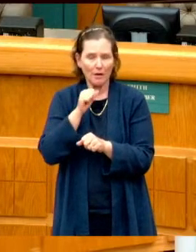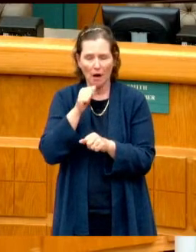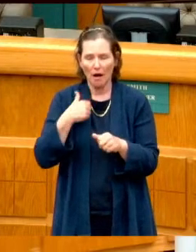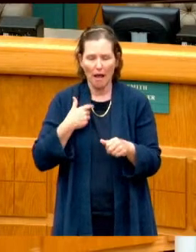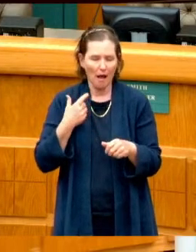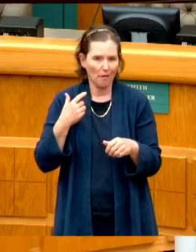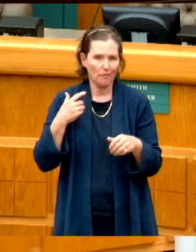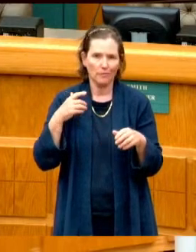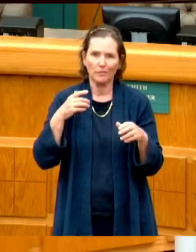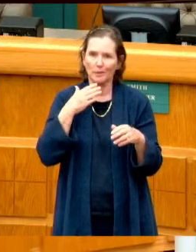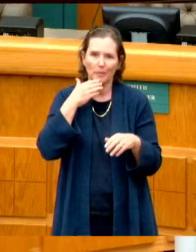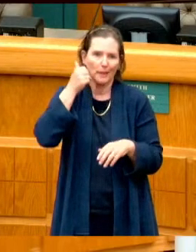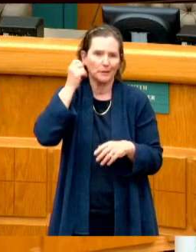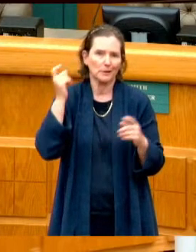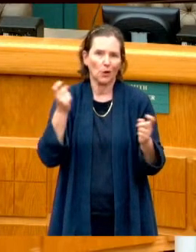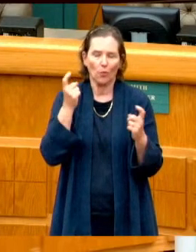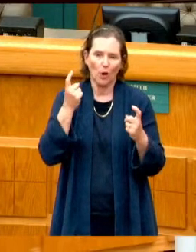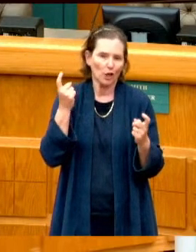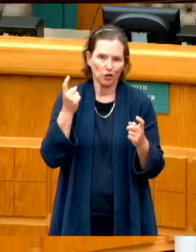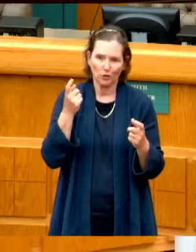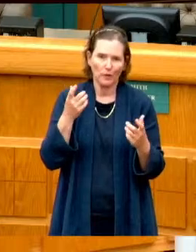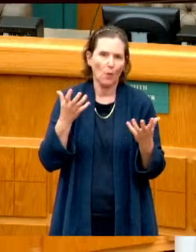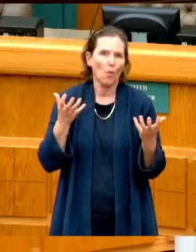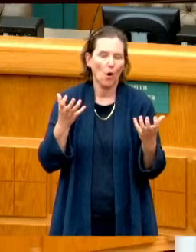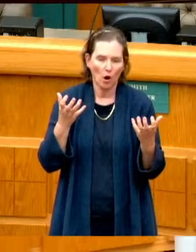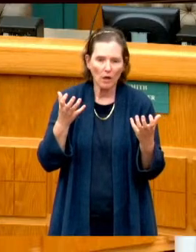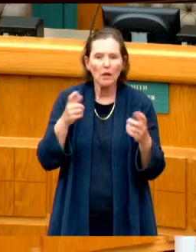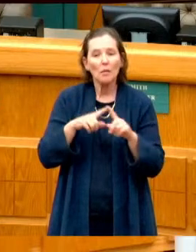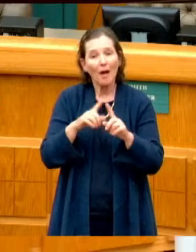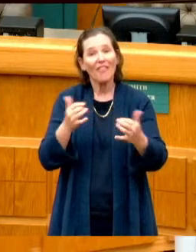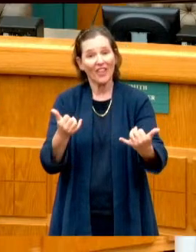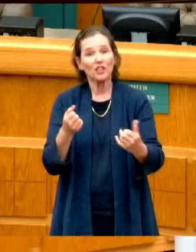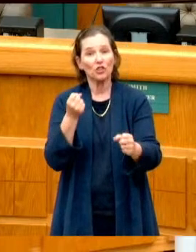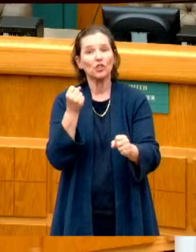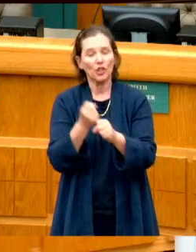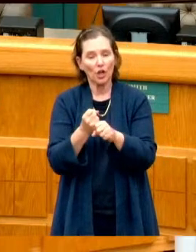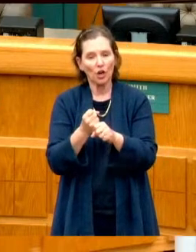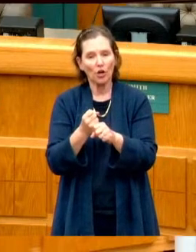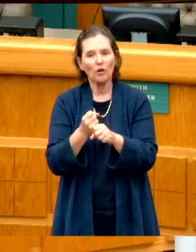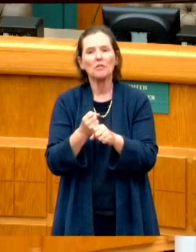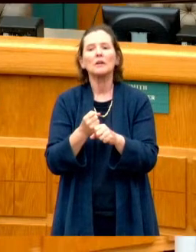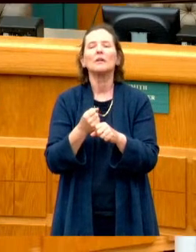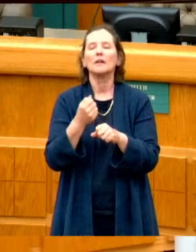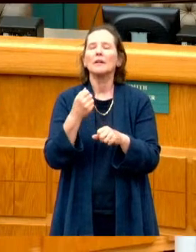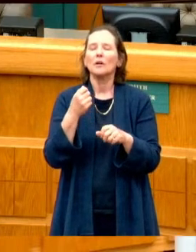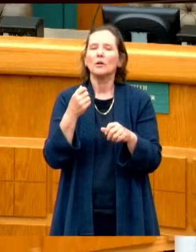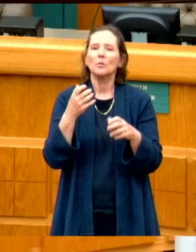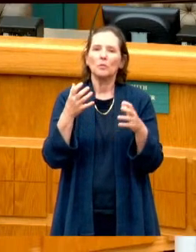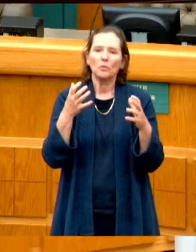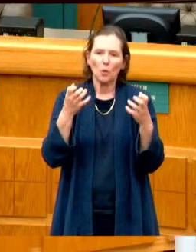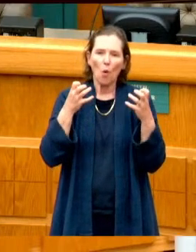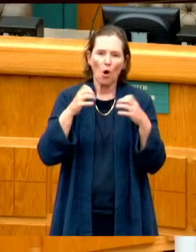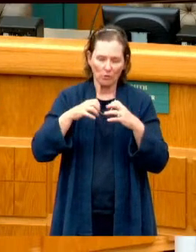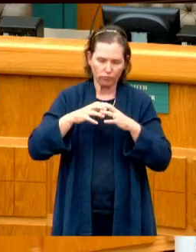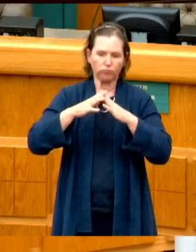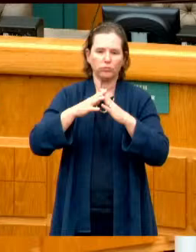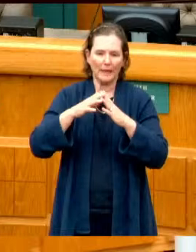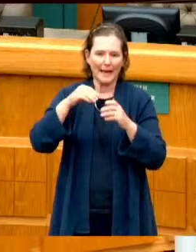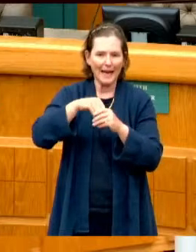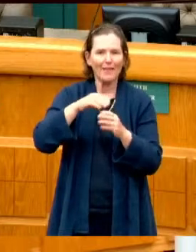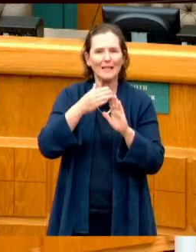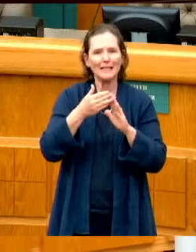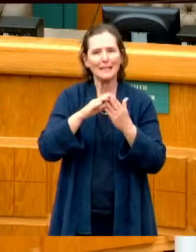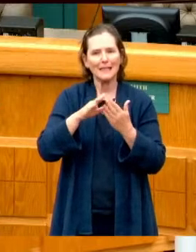fun and safe environment for your family to create great memories at our city parks. I'm glad to announce that